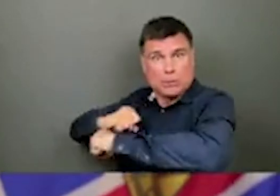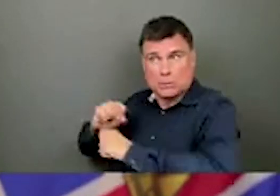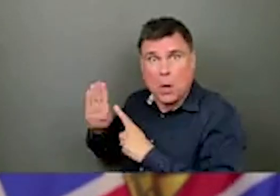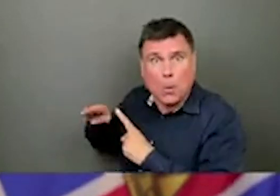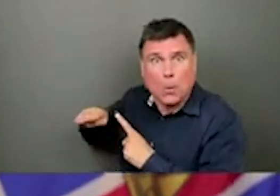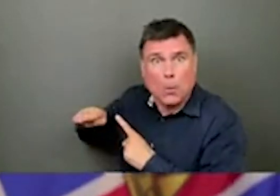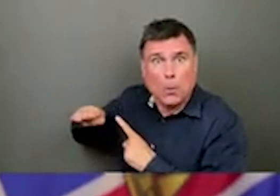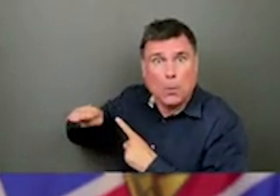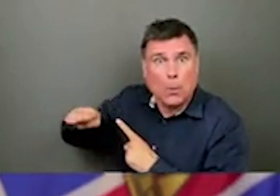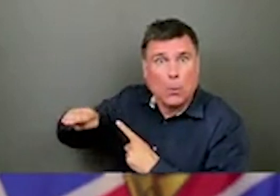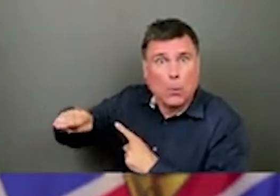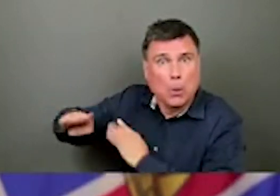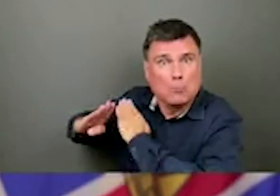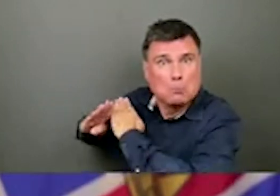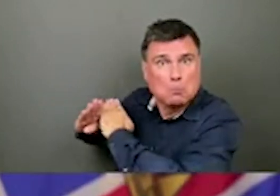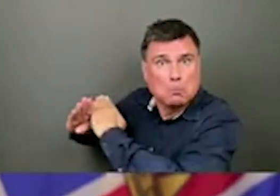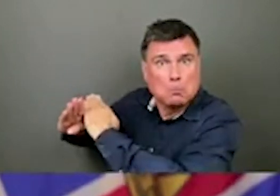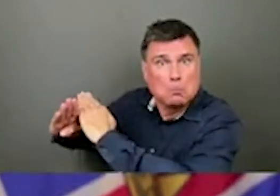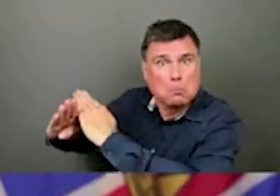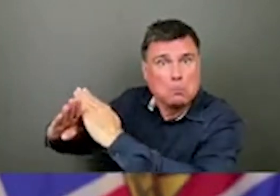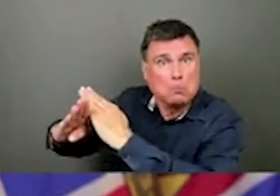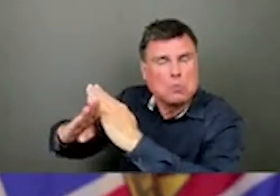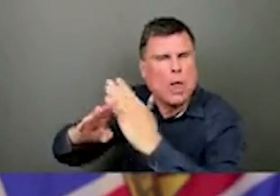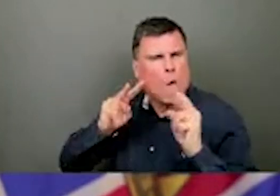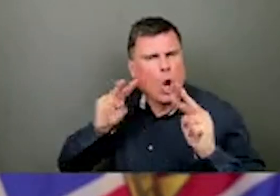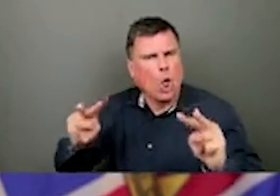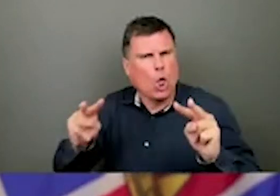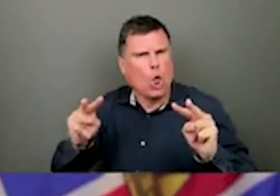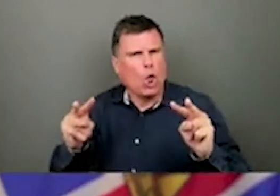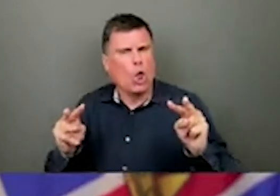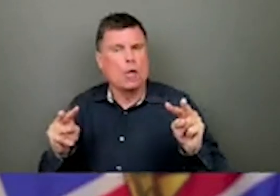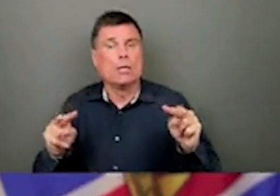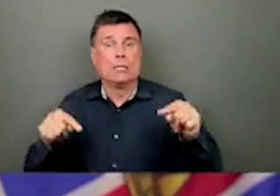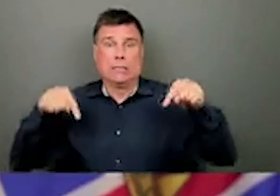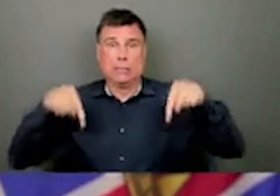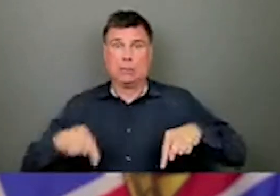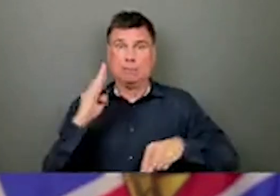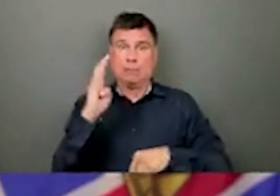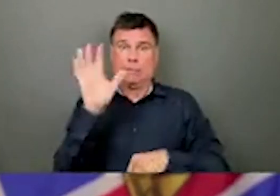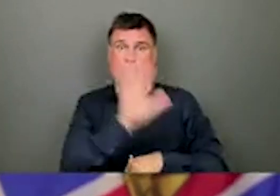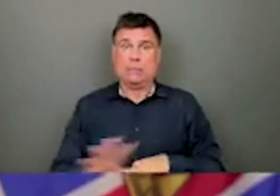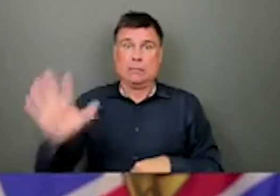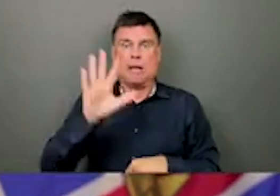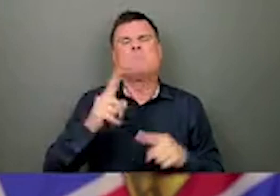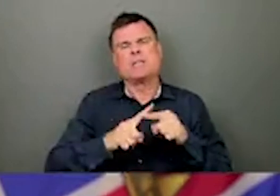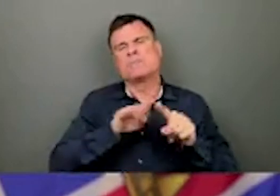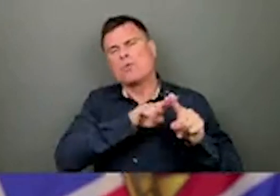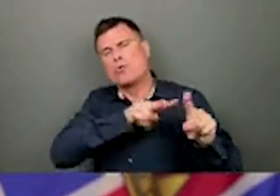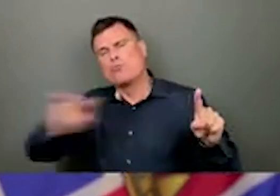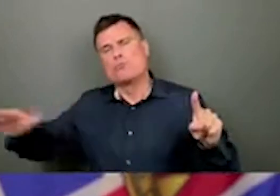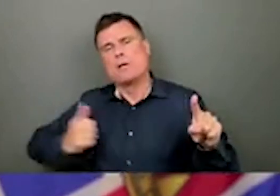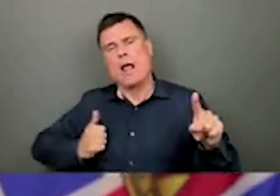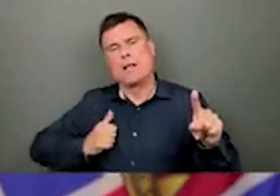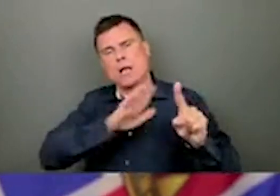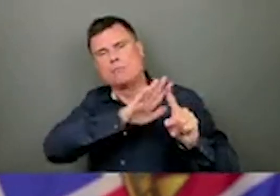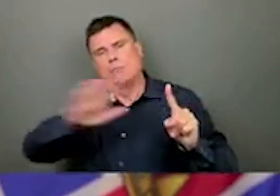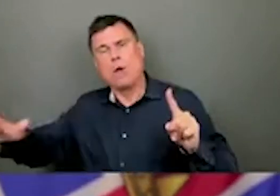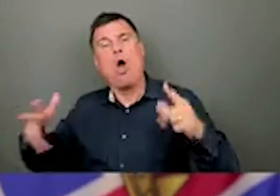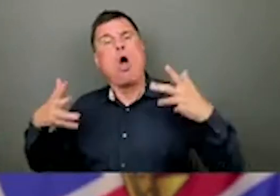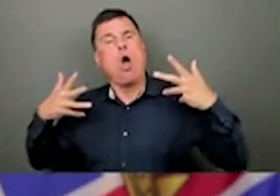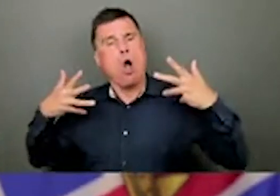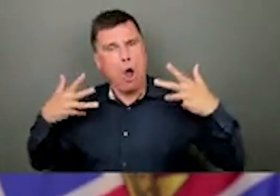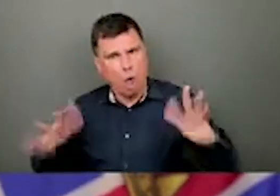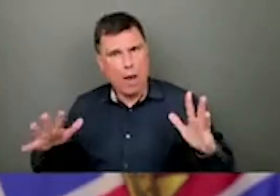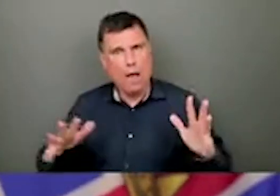an extended interval, as they did in the UK. And that, as I've said, it gives us a stronger and longer